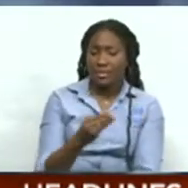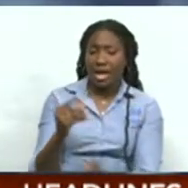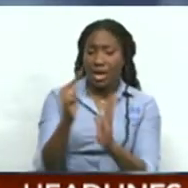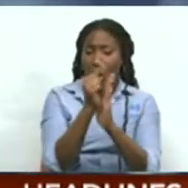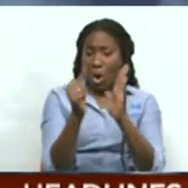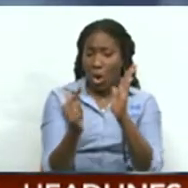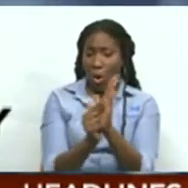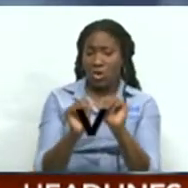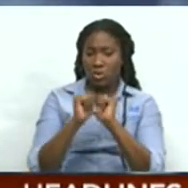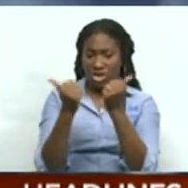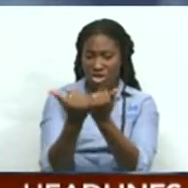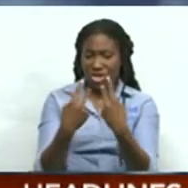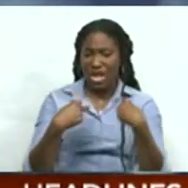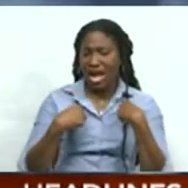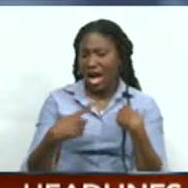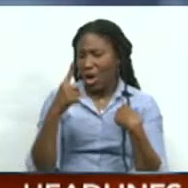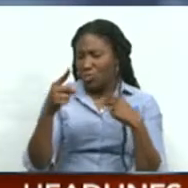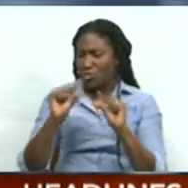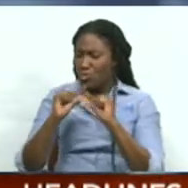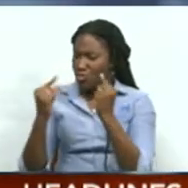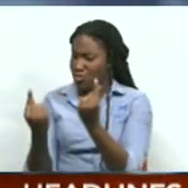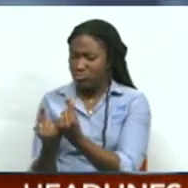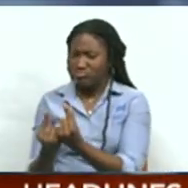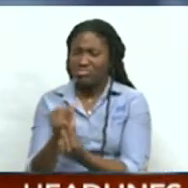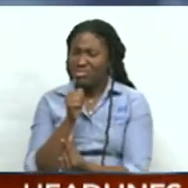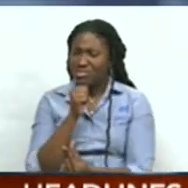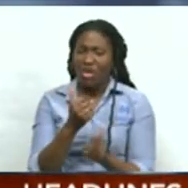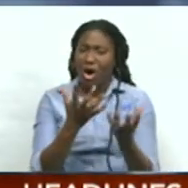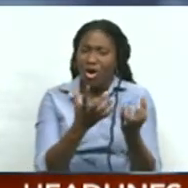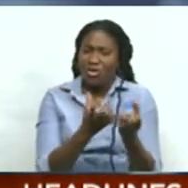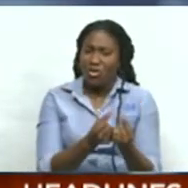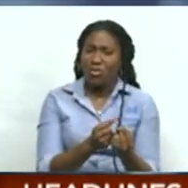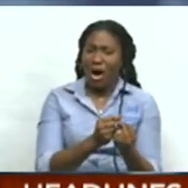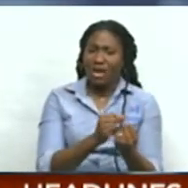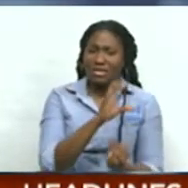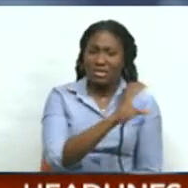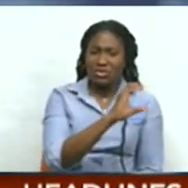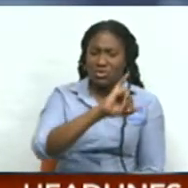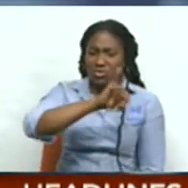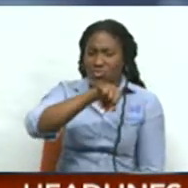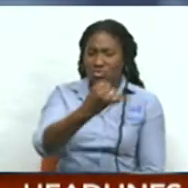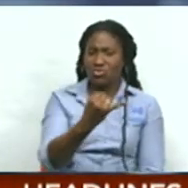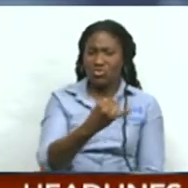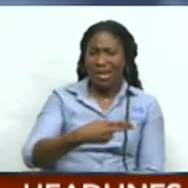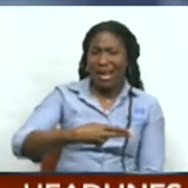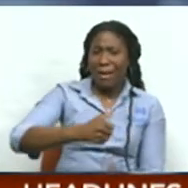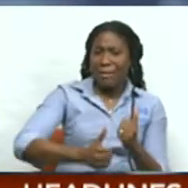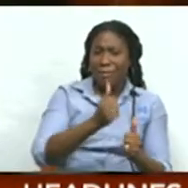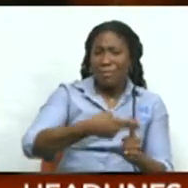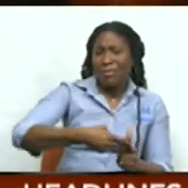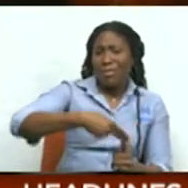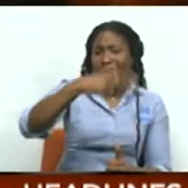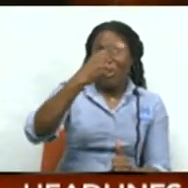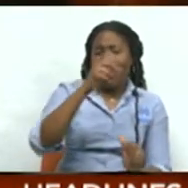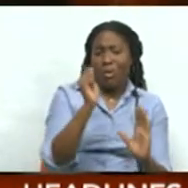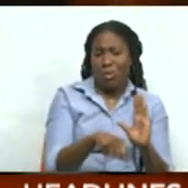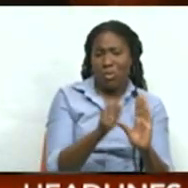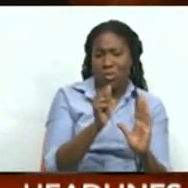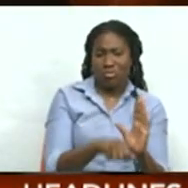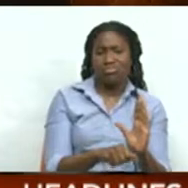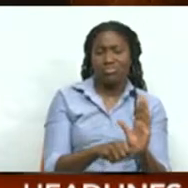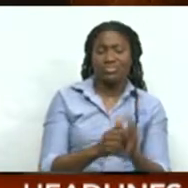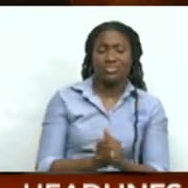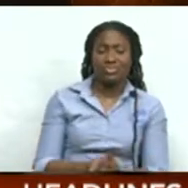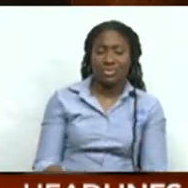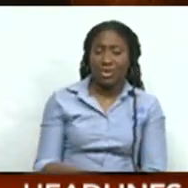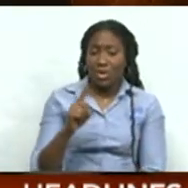who are not in support of its president's call to replace the Privy Council as the country's highest appellate court. In a media statement, Sarah Lacan, a